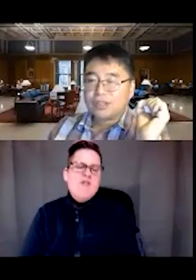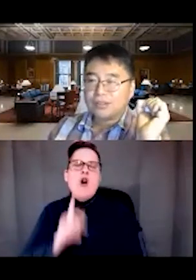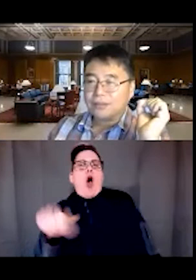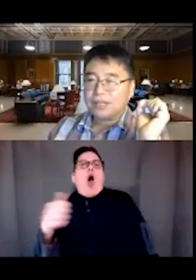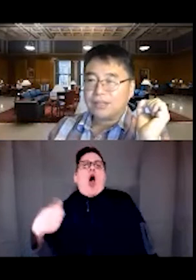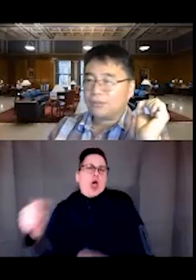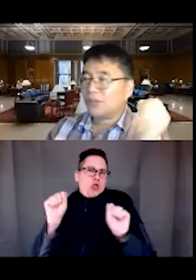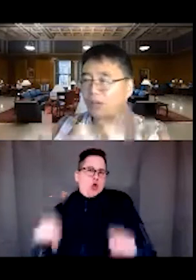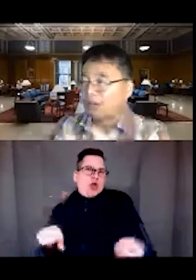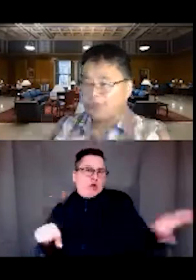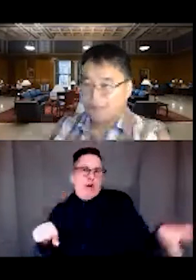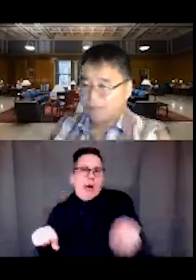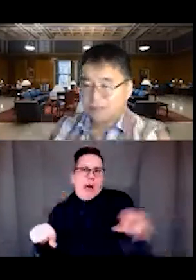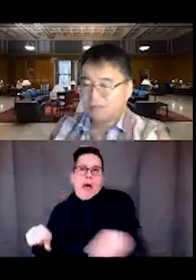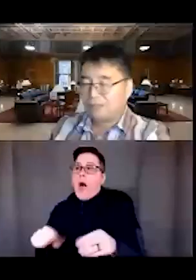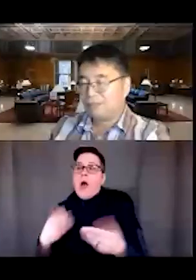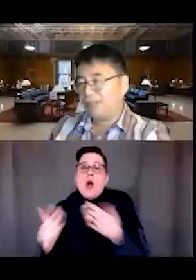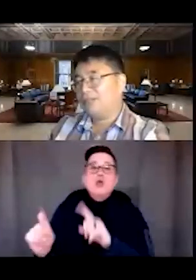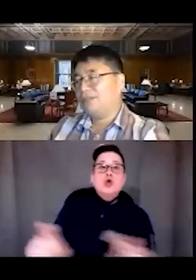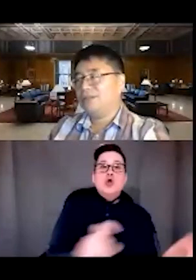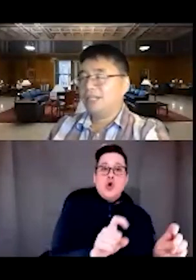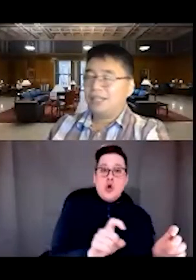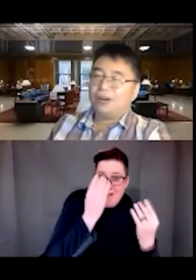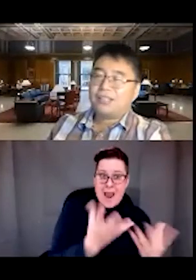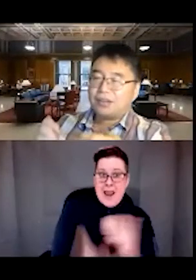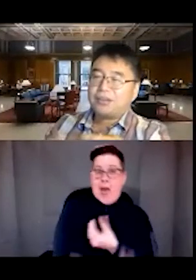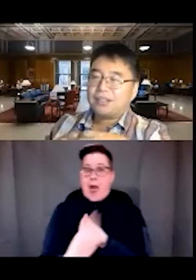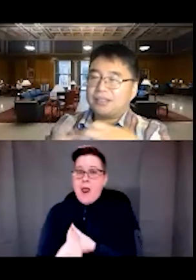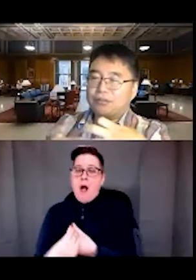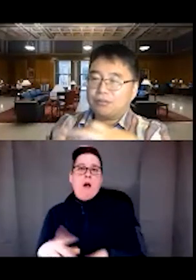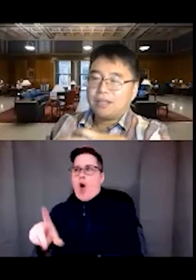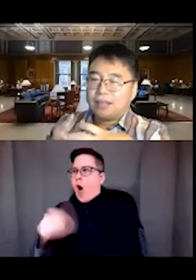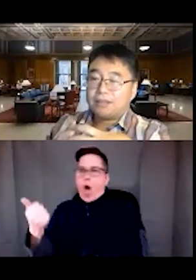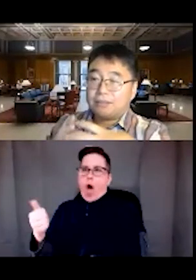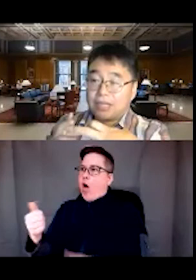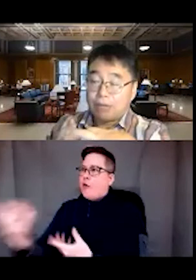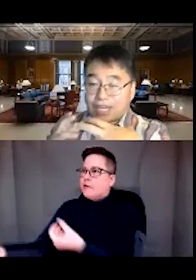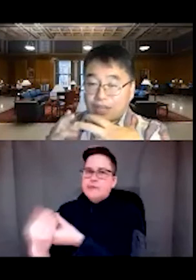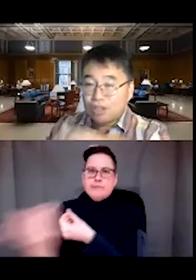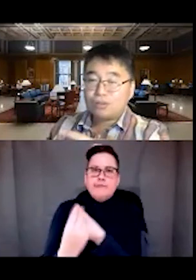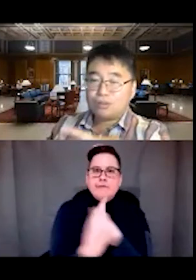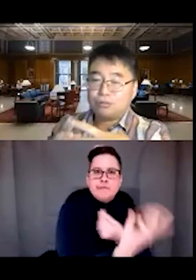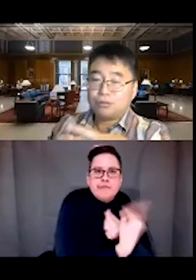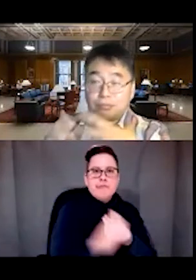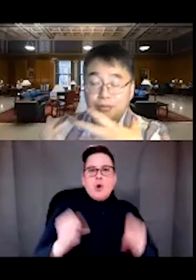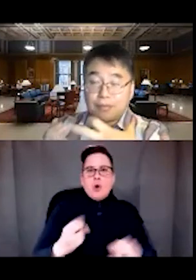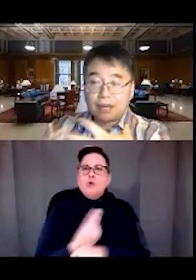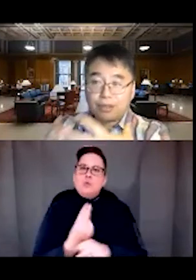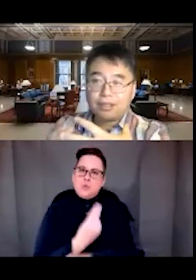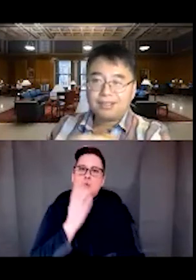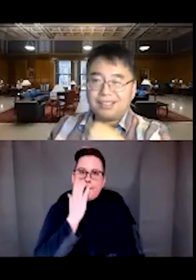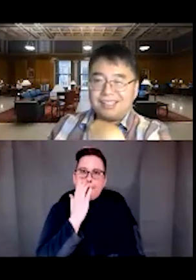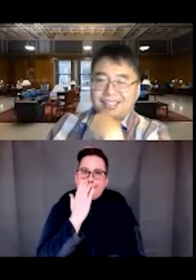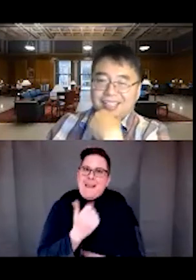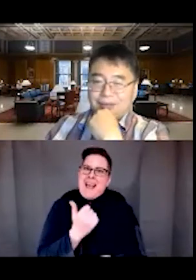merge into, right? So survey data that we could bring into. All these other things that we can use to make